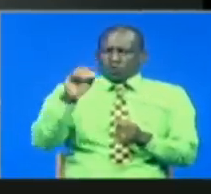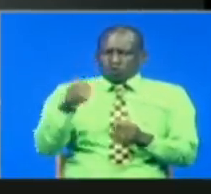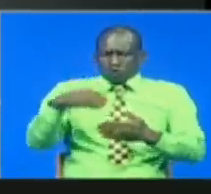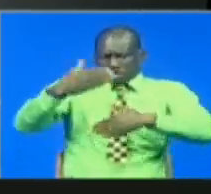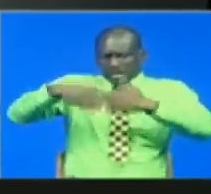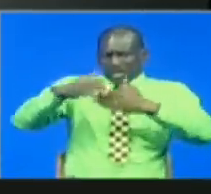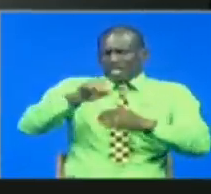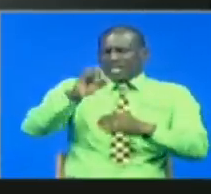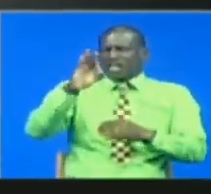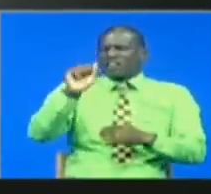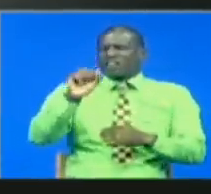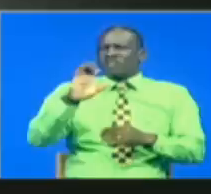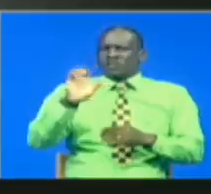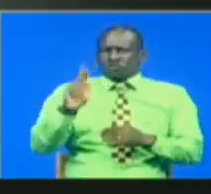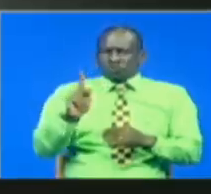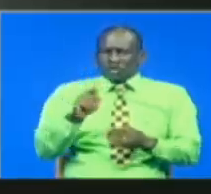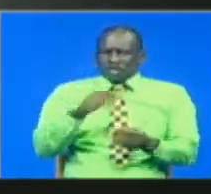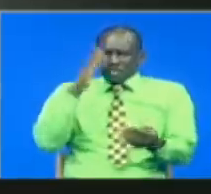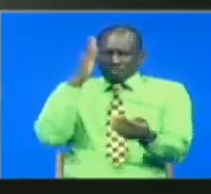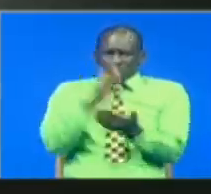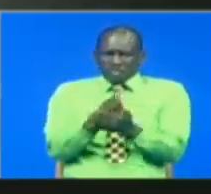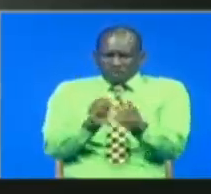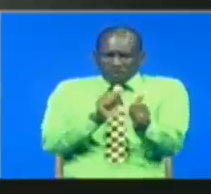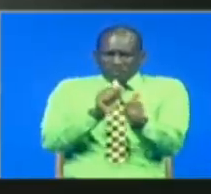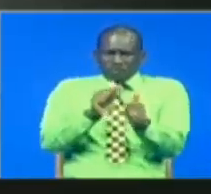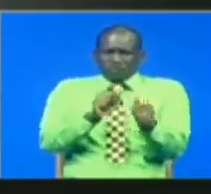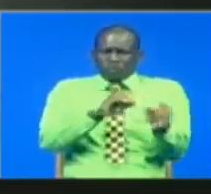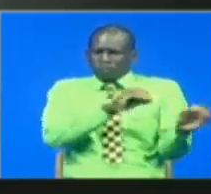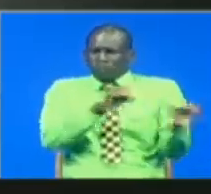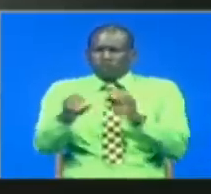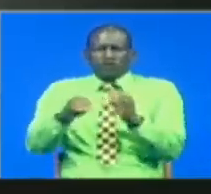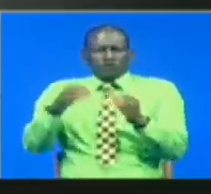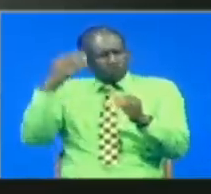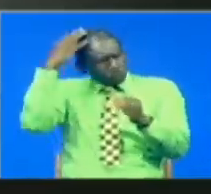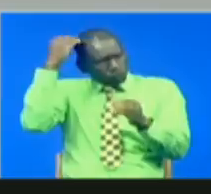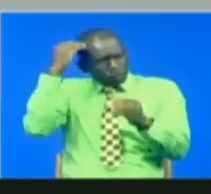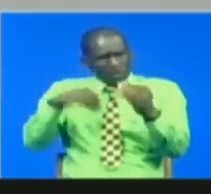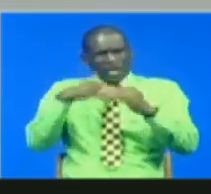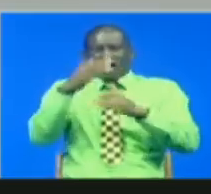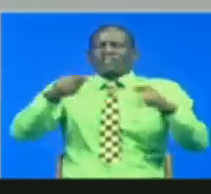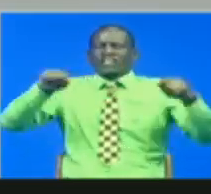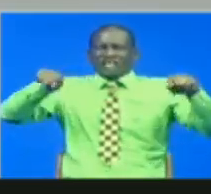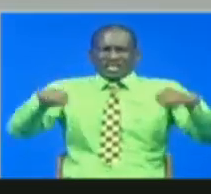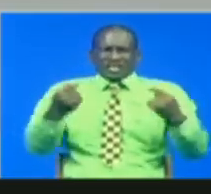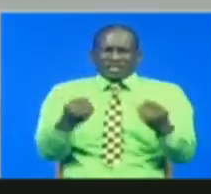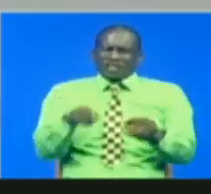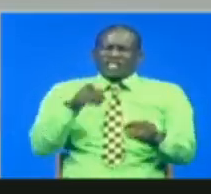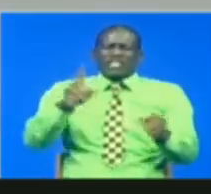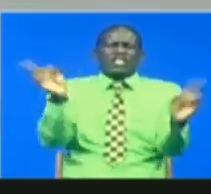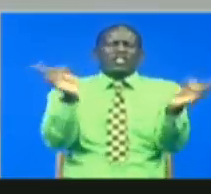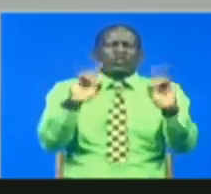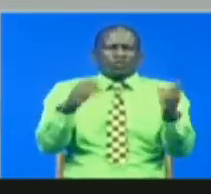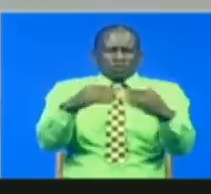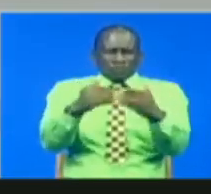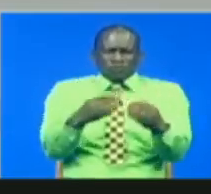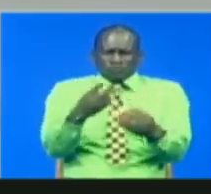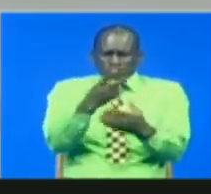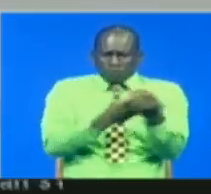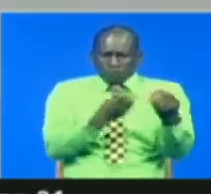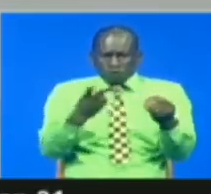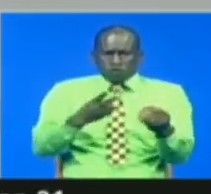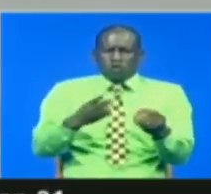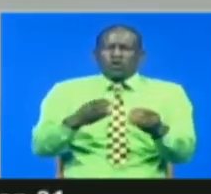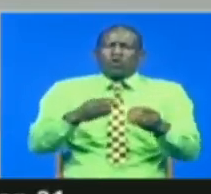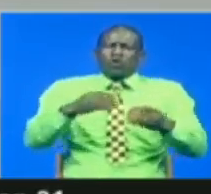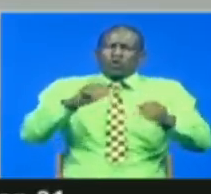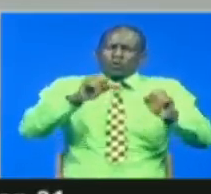to Farouk, is believed to have crossed over to Somalia after the attack. But this was not before the couple put up a sale of all